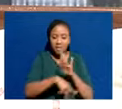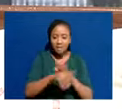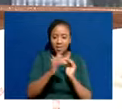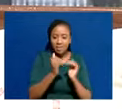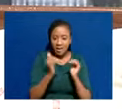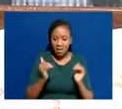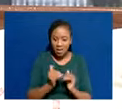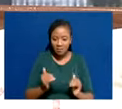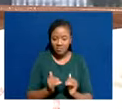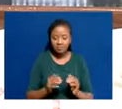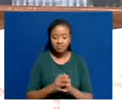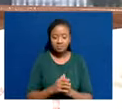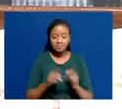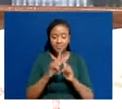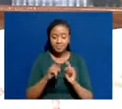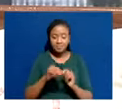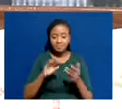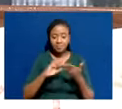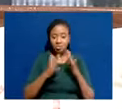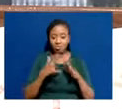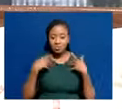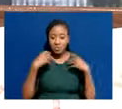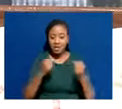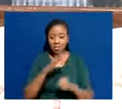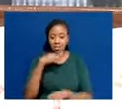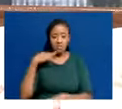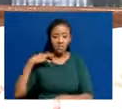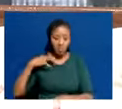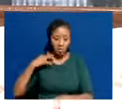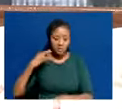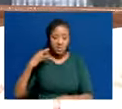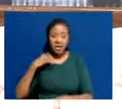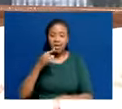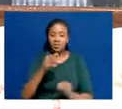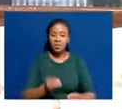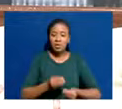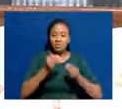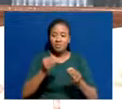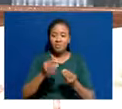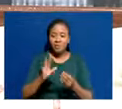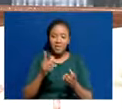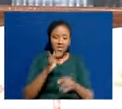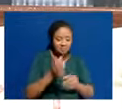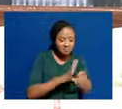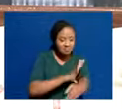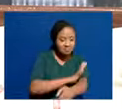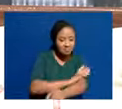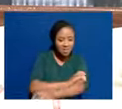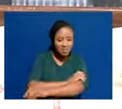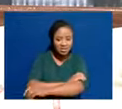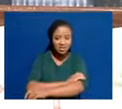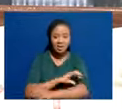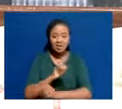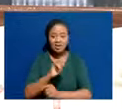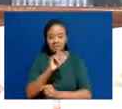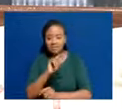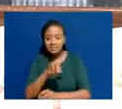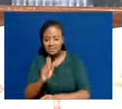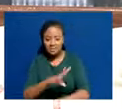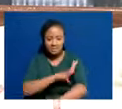Community health volunteers are in charge of at least 100 households. And they'll come and say, oh, they'll take your pressure, they'll look at your temperature,